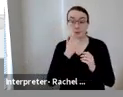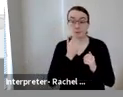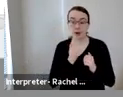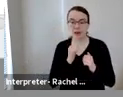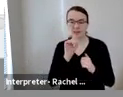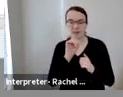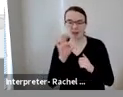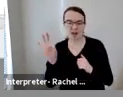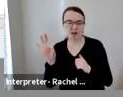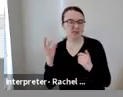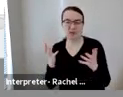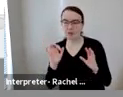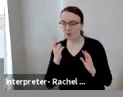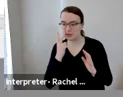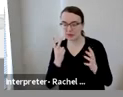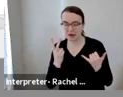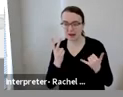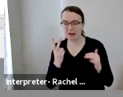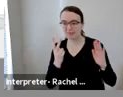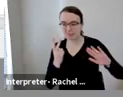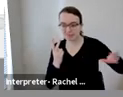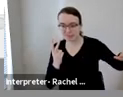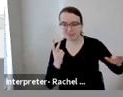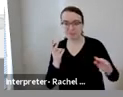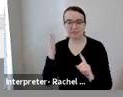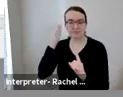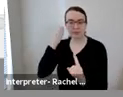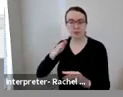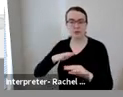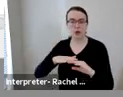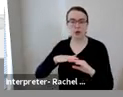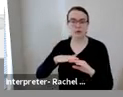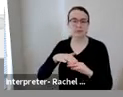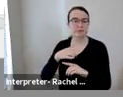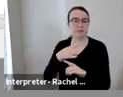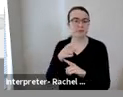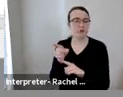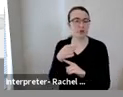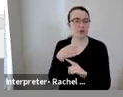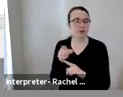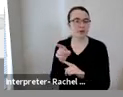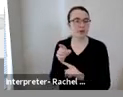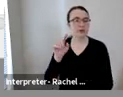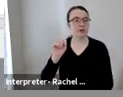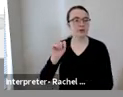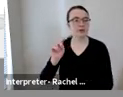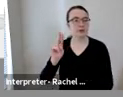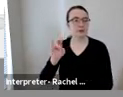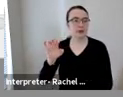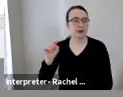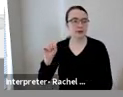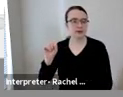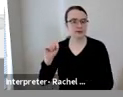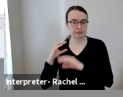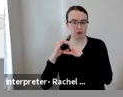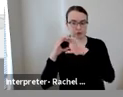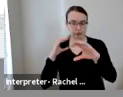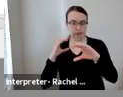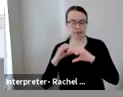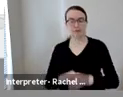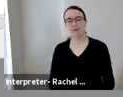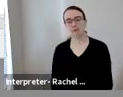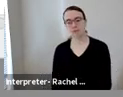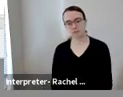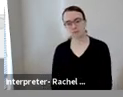just because I don't want to see the red one right now. Let's focus on the turret for right now. Okay. So here I sit,